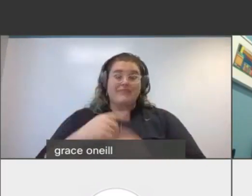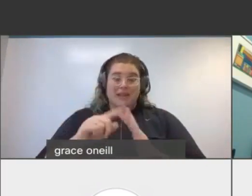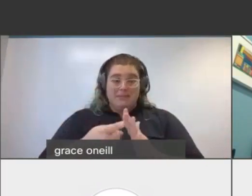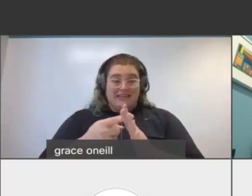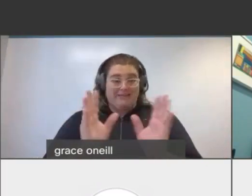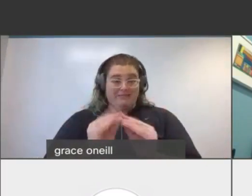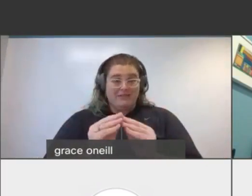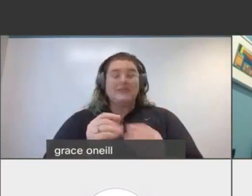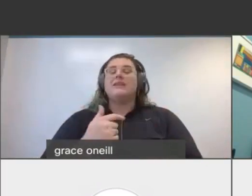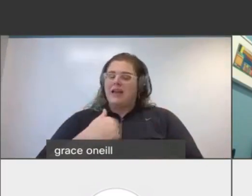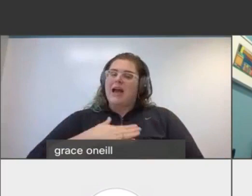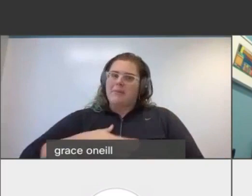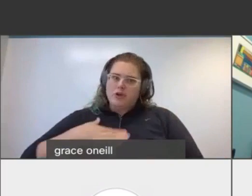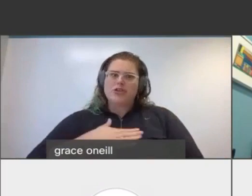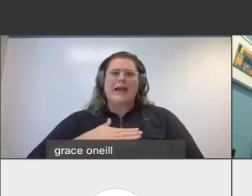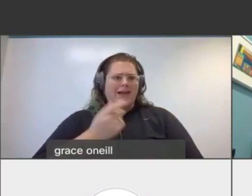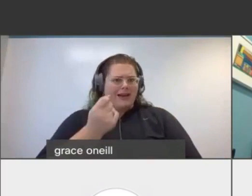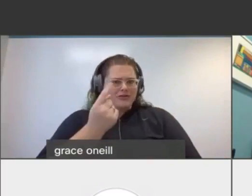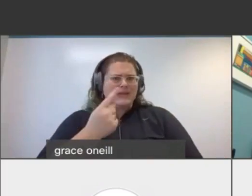concerned about